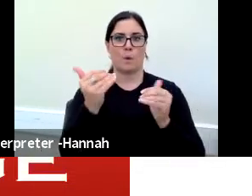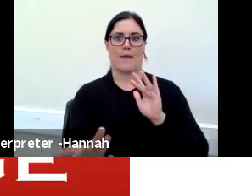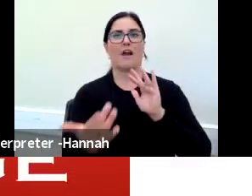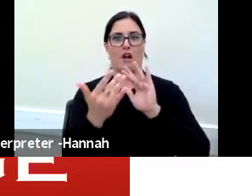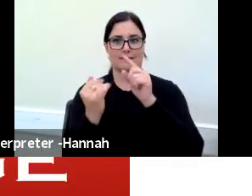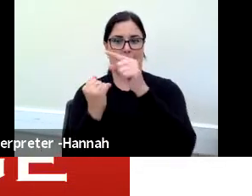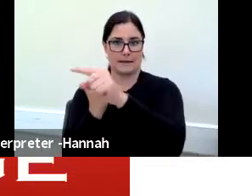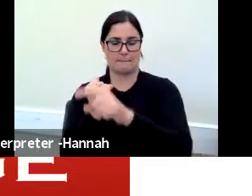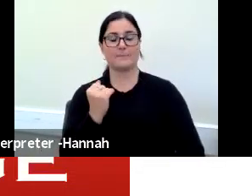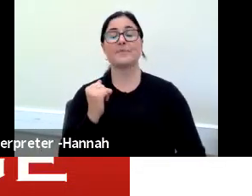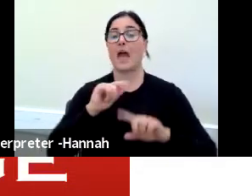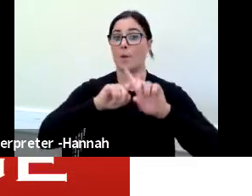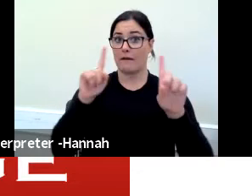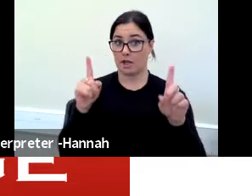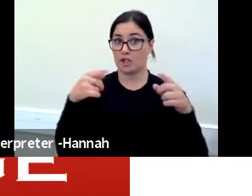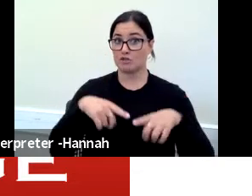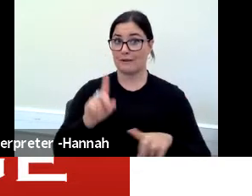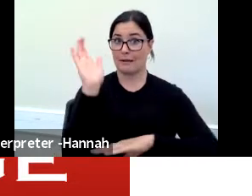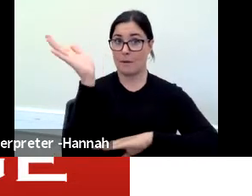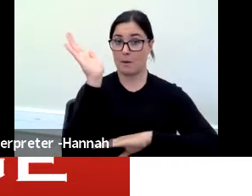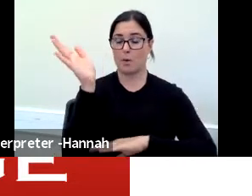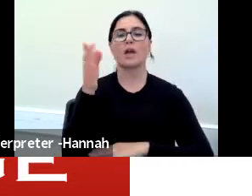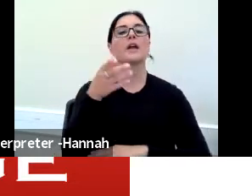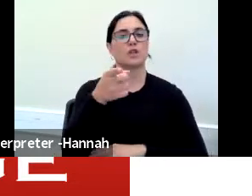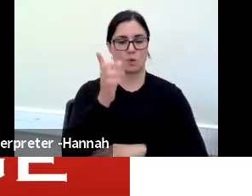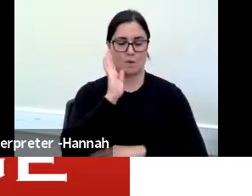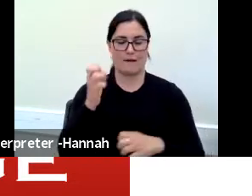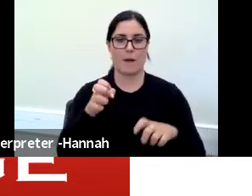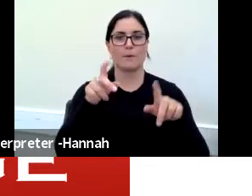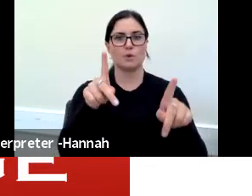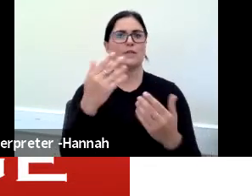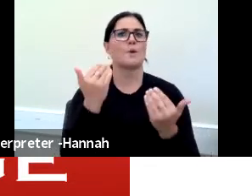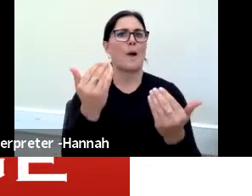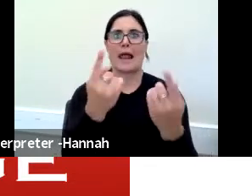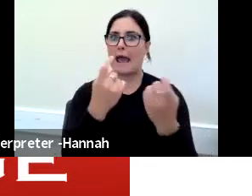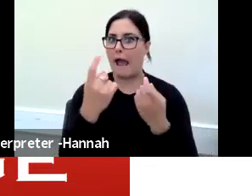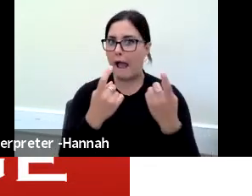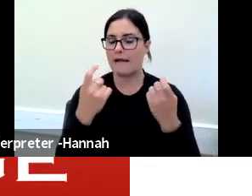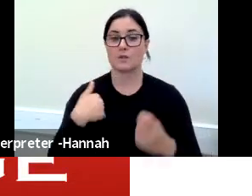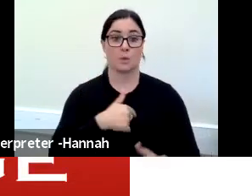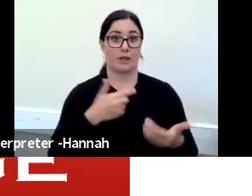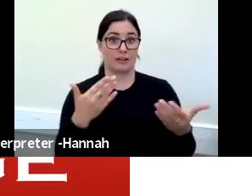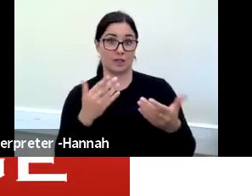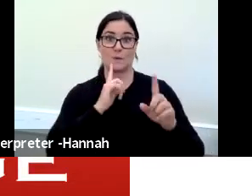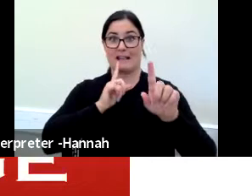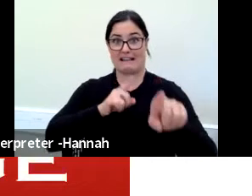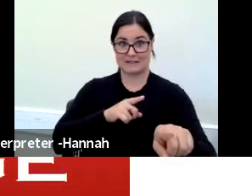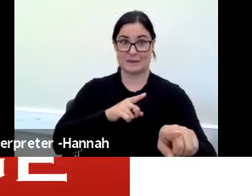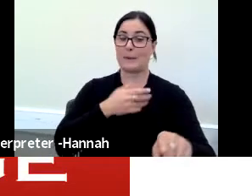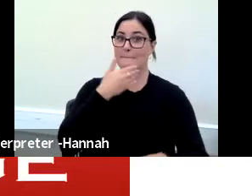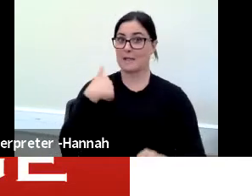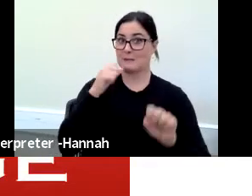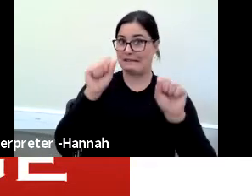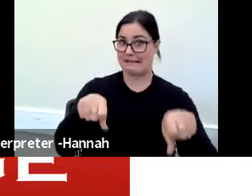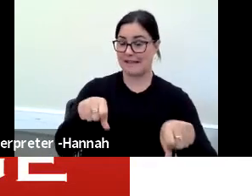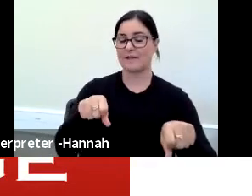the PowerPoint, however, you will have opportunities to ask questions, and we will answer those along the